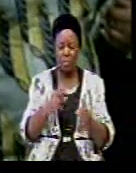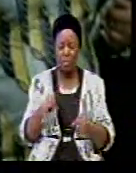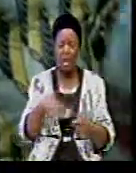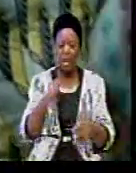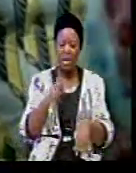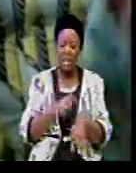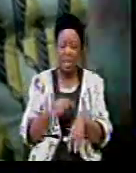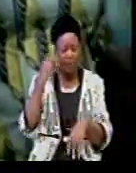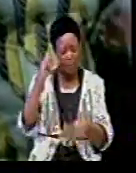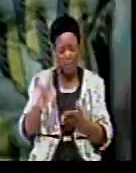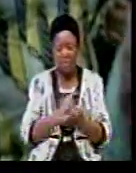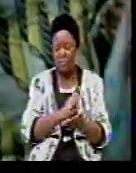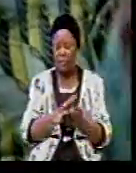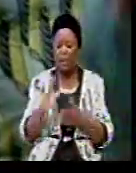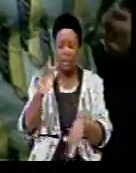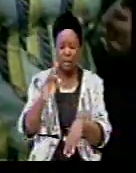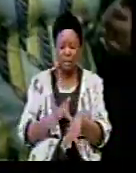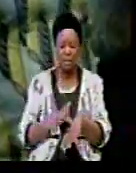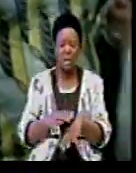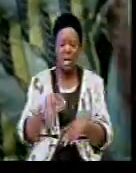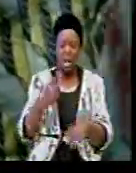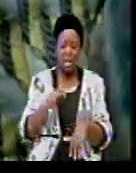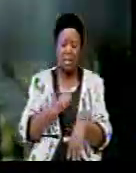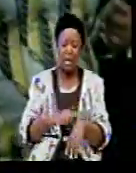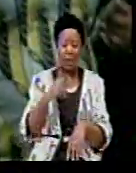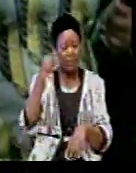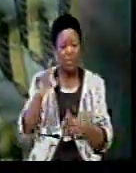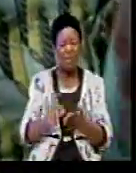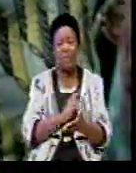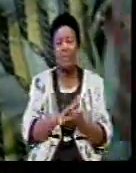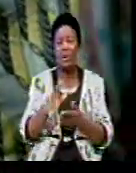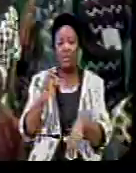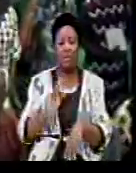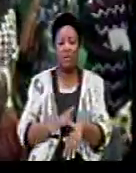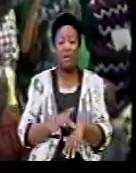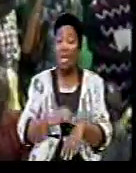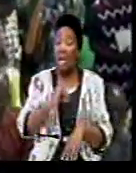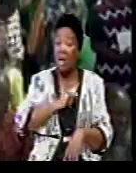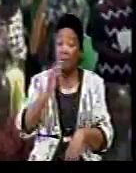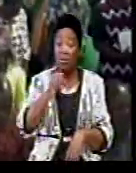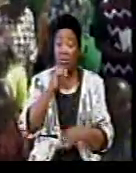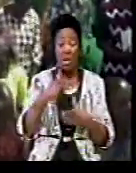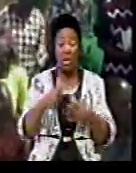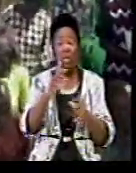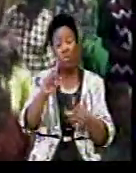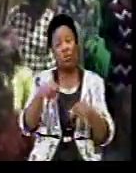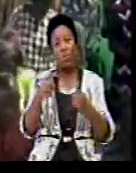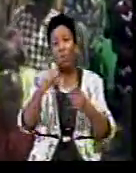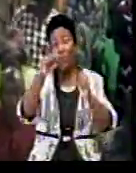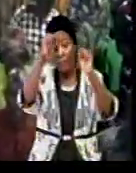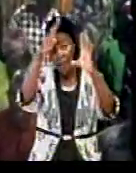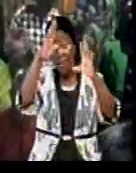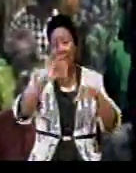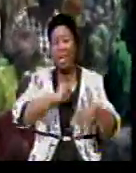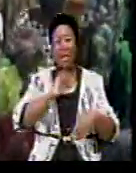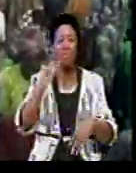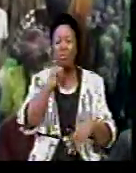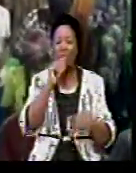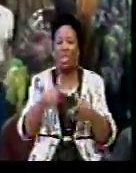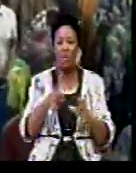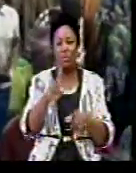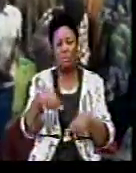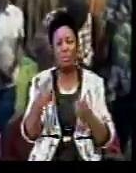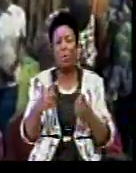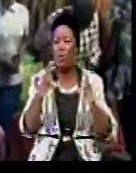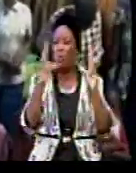broken. The time for divine touch. The time for divine touch. I will not let you